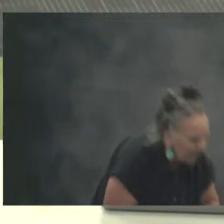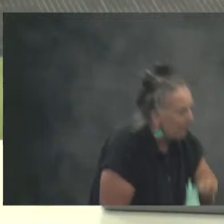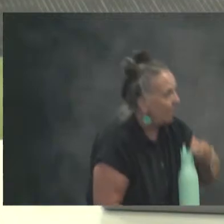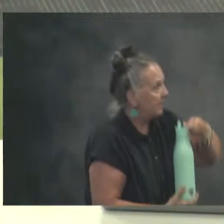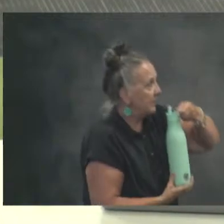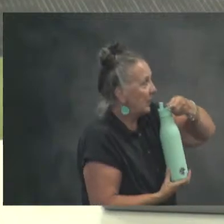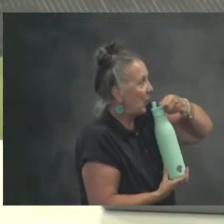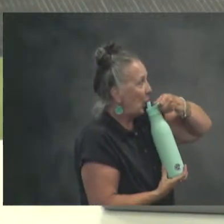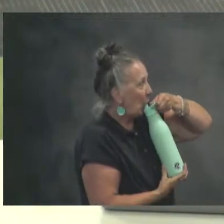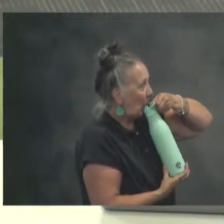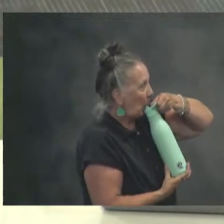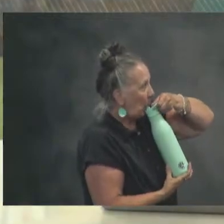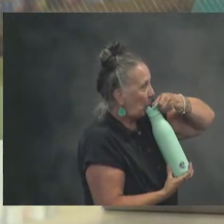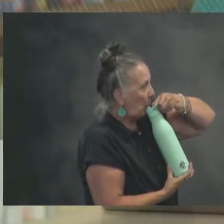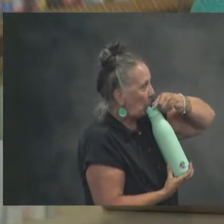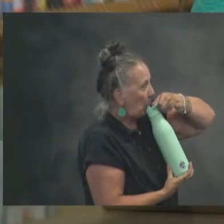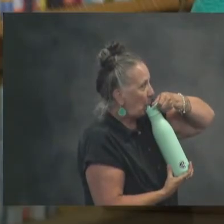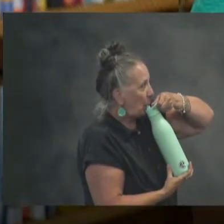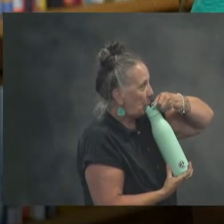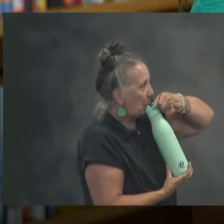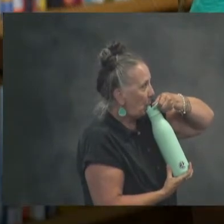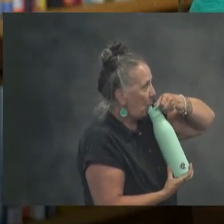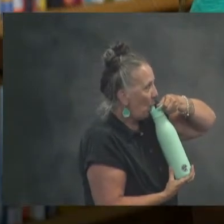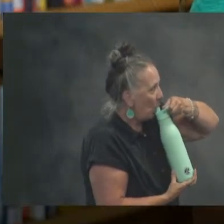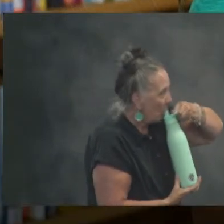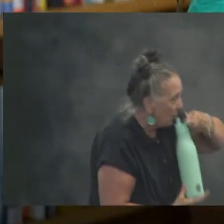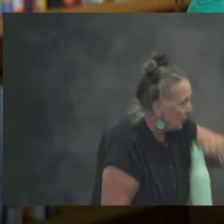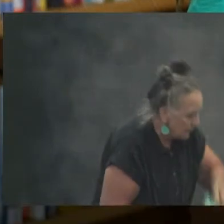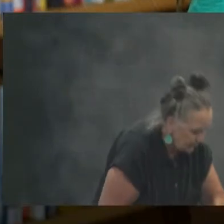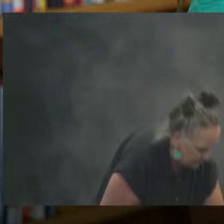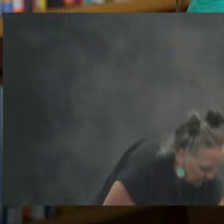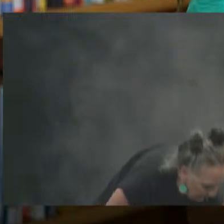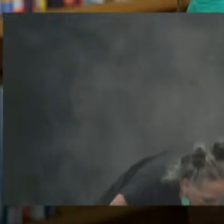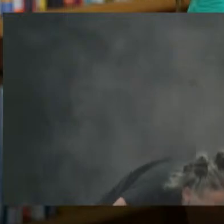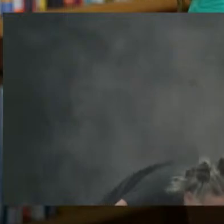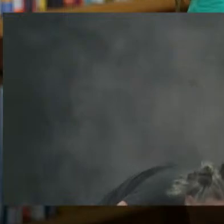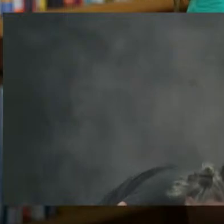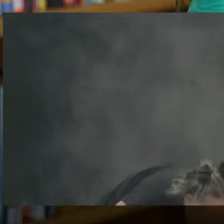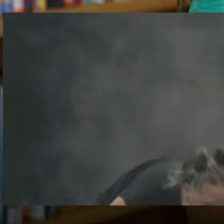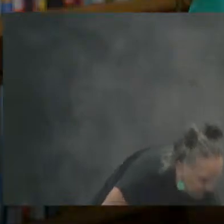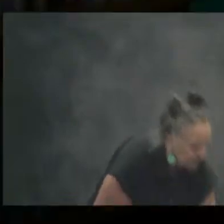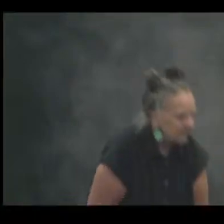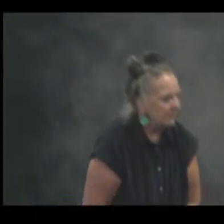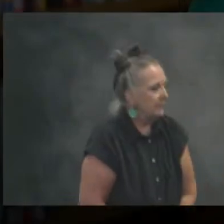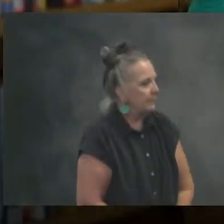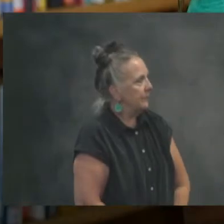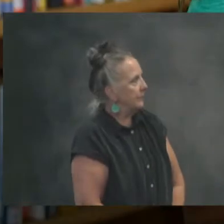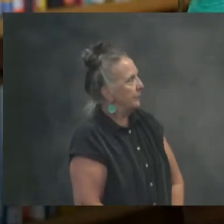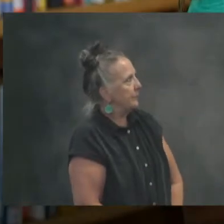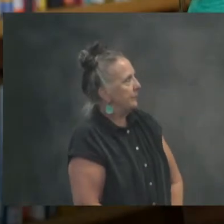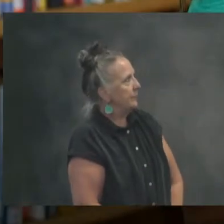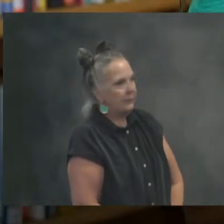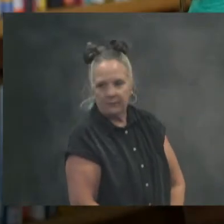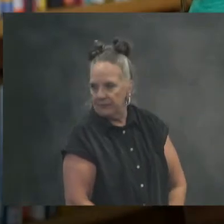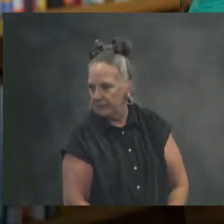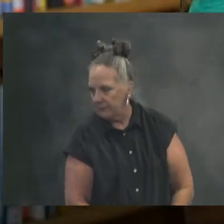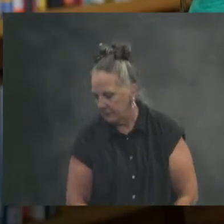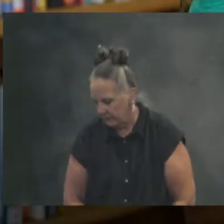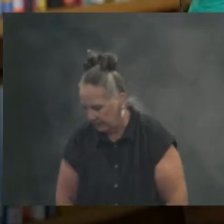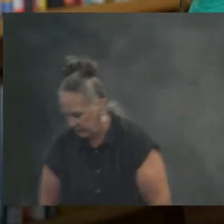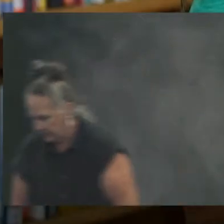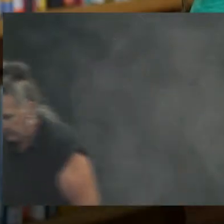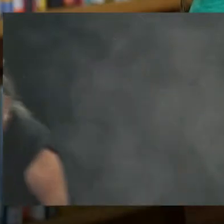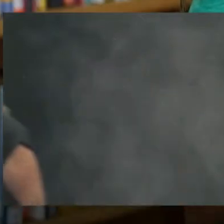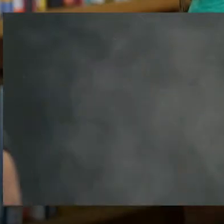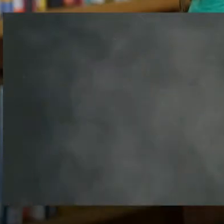Thank you very much. As an educator and even as an admin. Doesn't work, what do we want to do? We want to fix it. We're just not meeting the needs of the